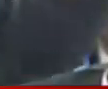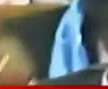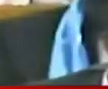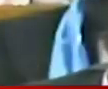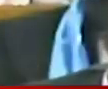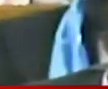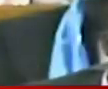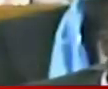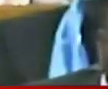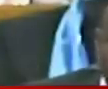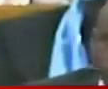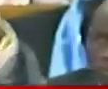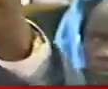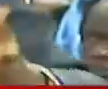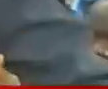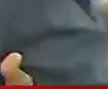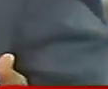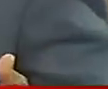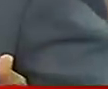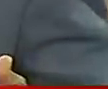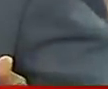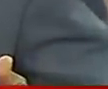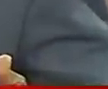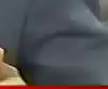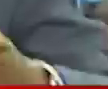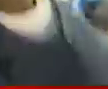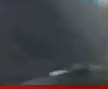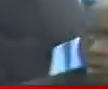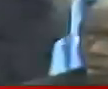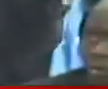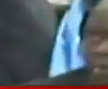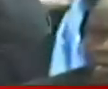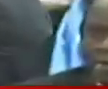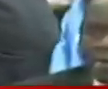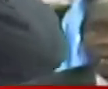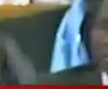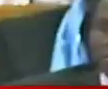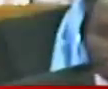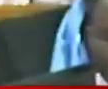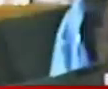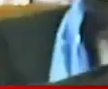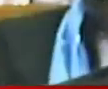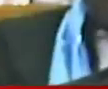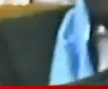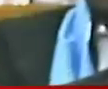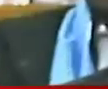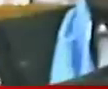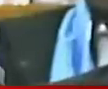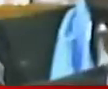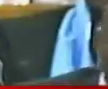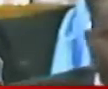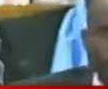said, for which I give him credit, is when he said, siasa ni maisha, na siasa